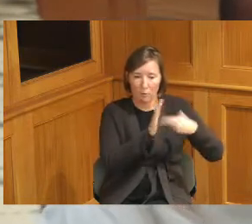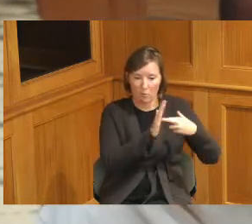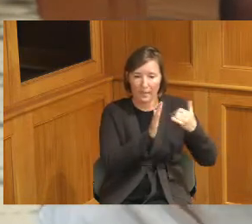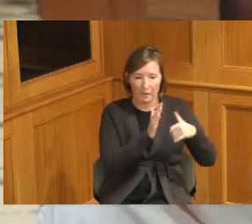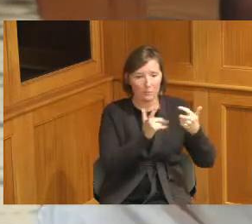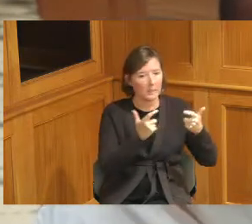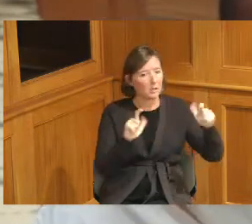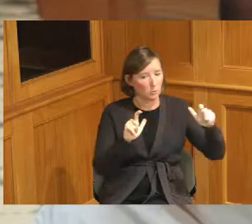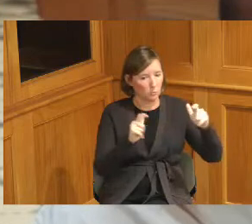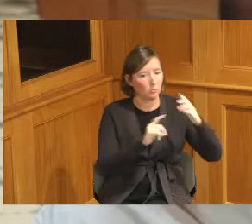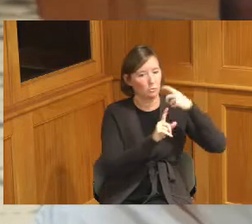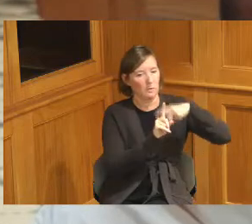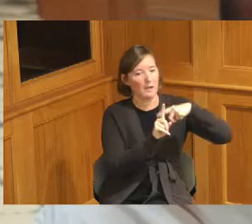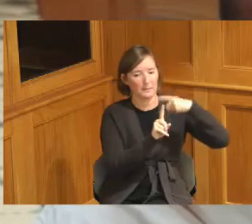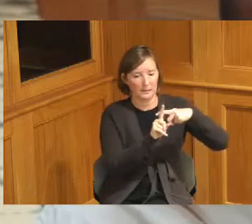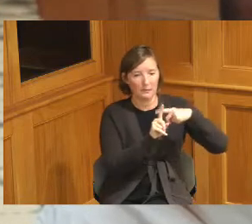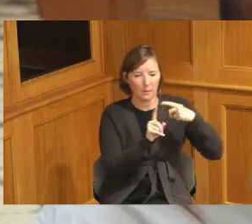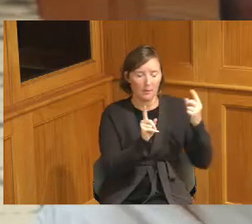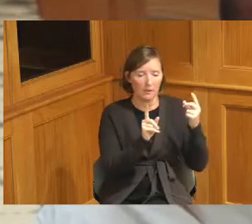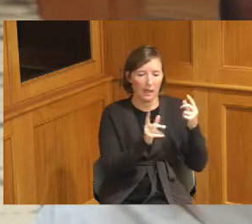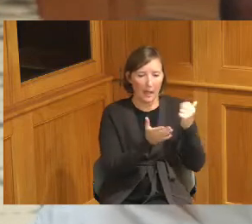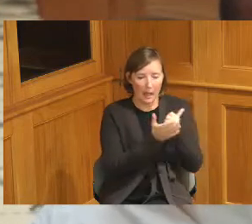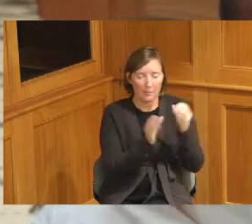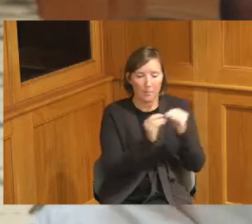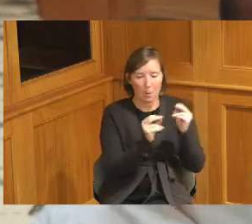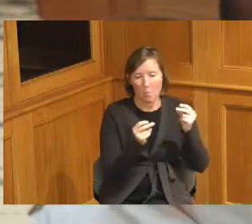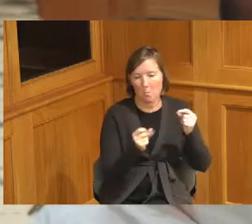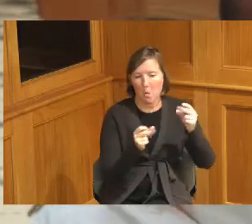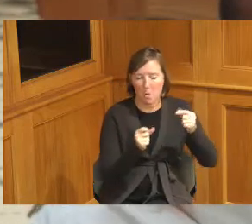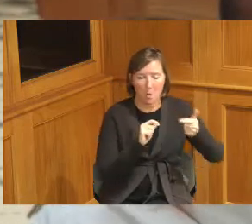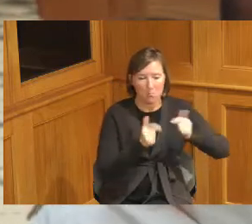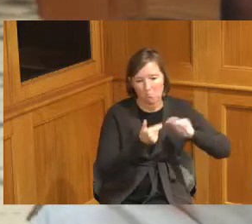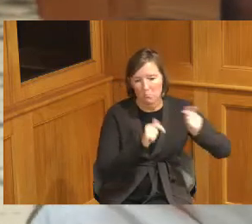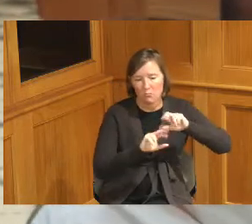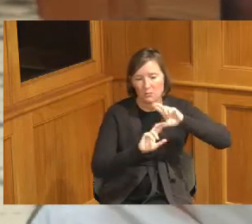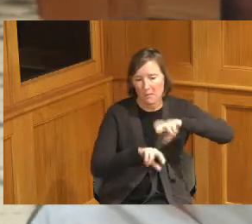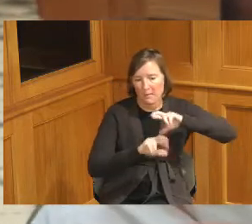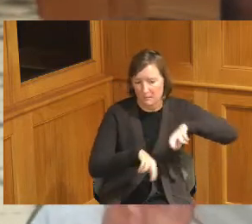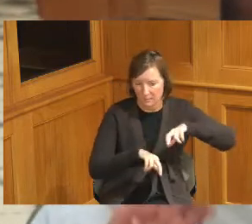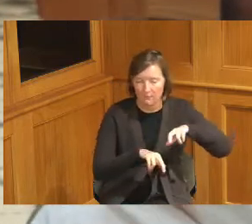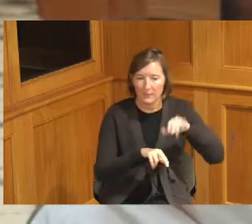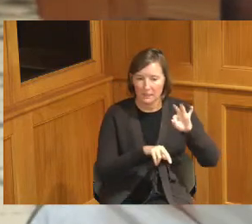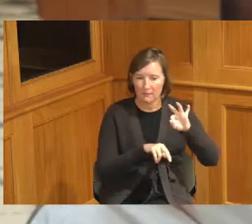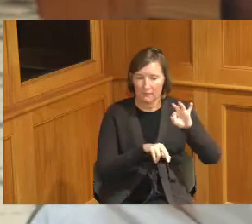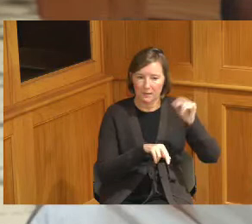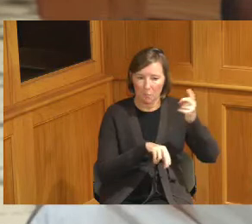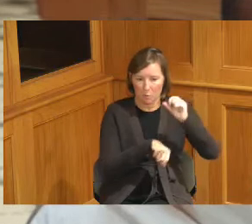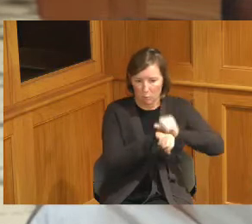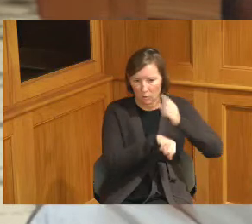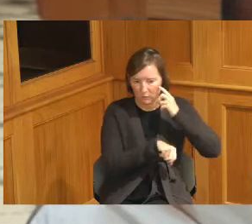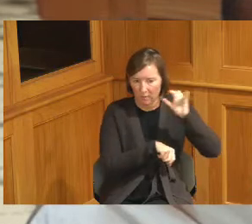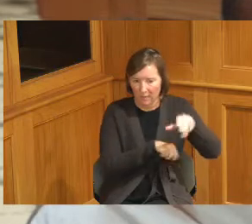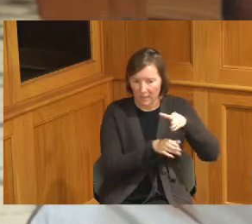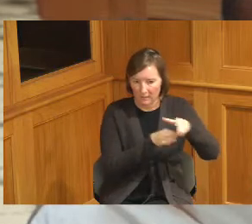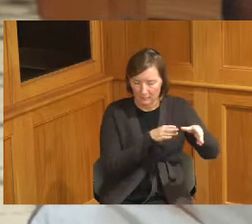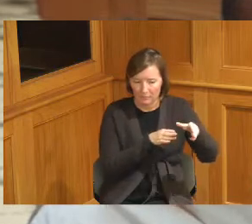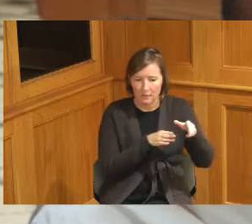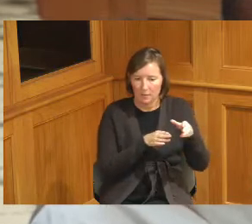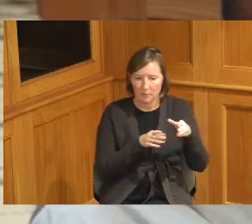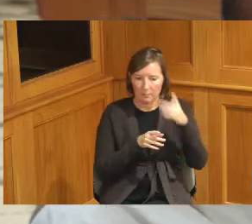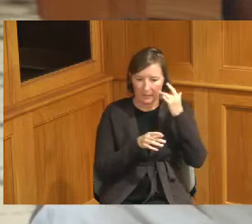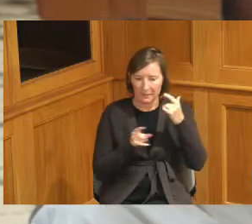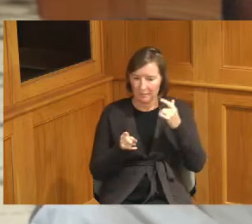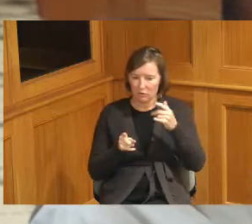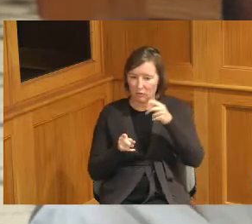to the department to be more responsive, and to allow Corey to do some work that she isn't doing now because